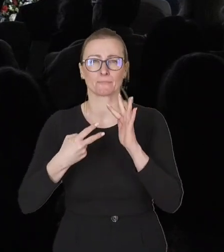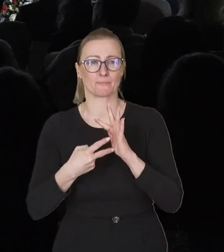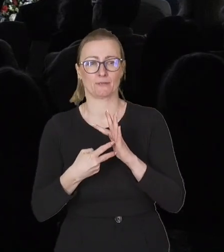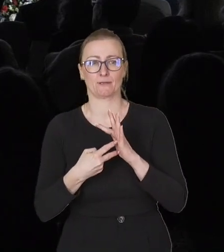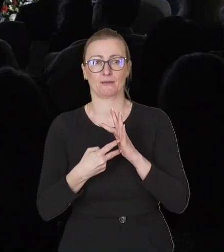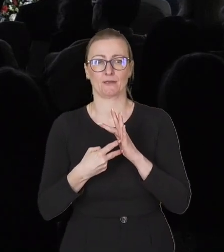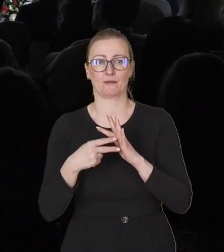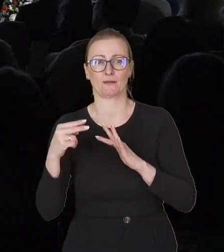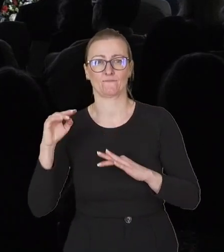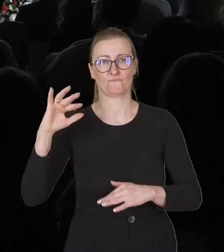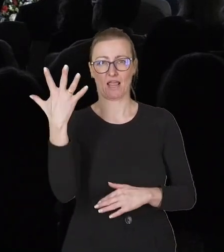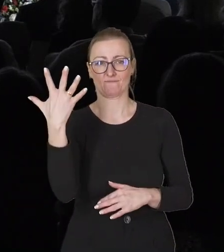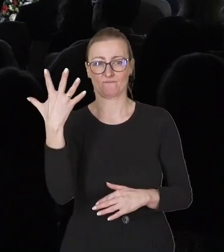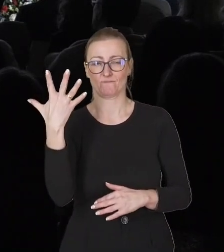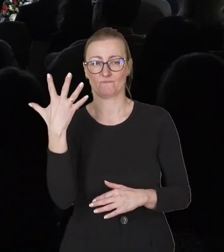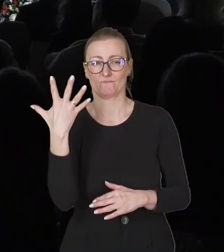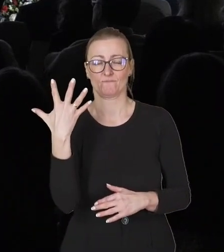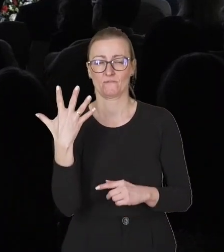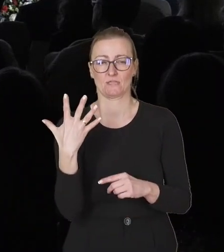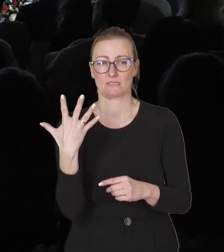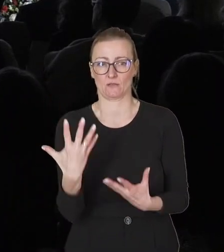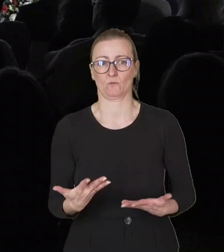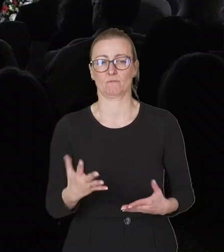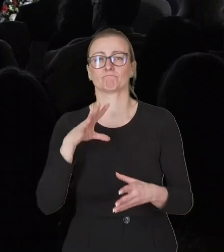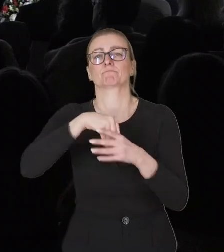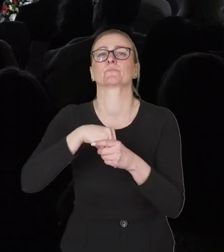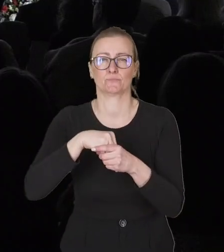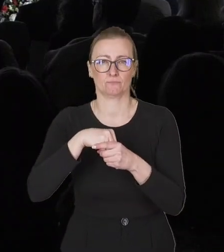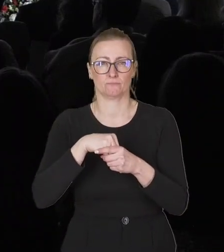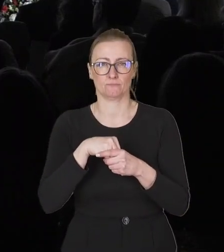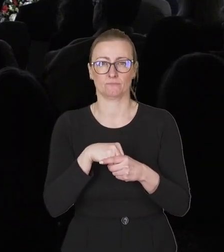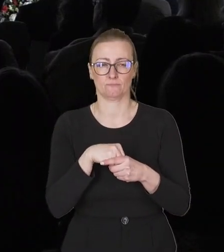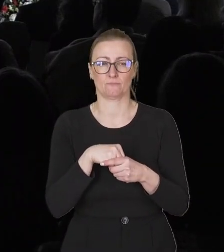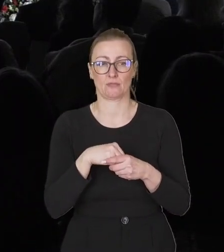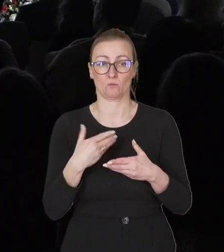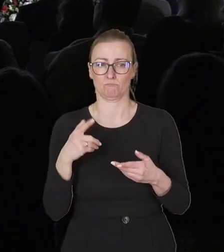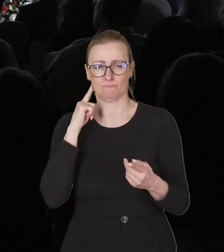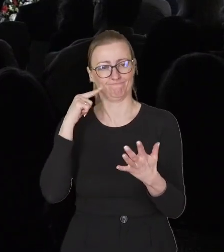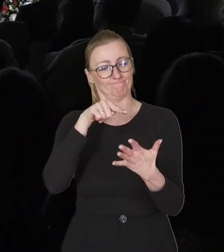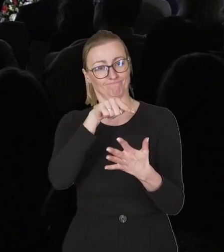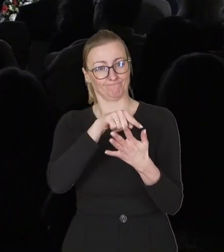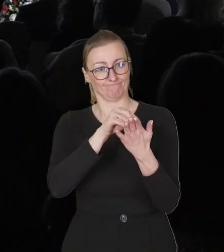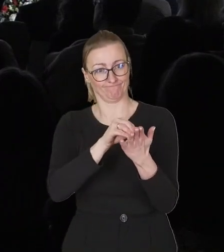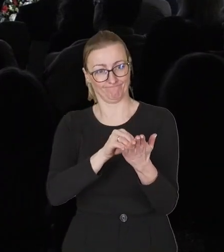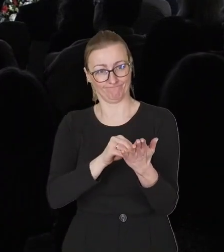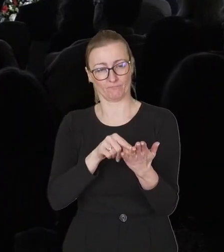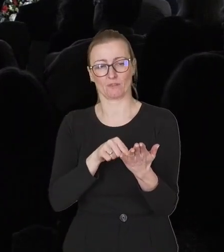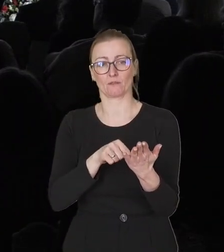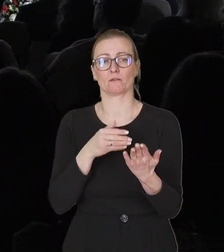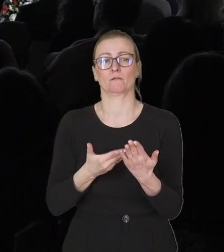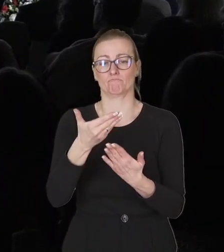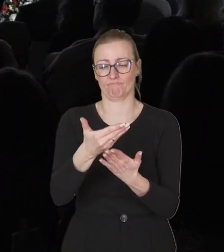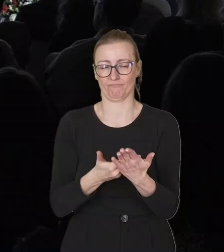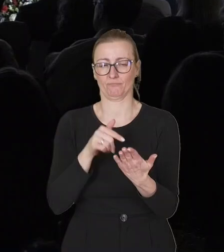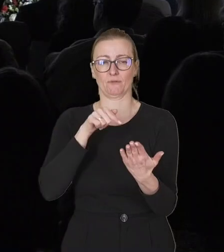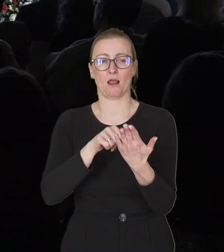Letta report arrived with that concept. We were proud as a team that it came to our mind even before.